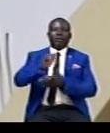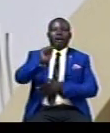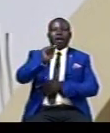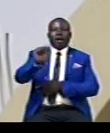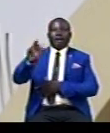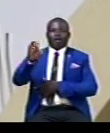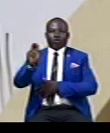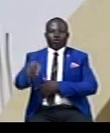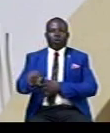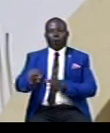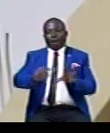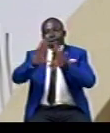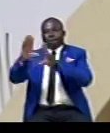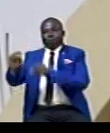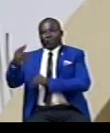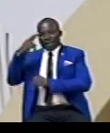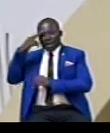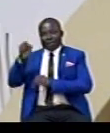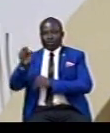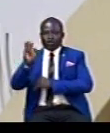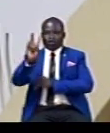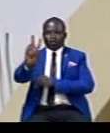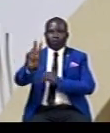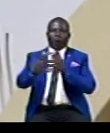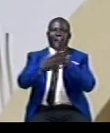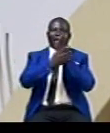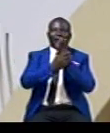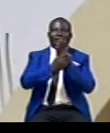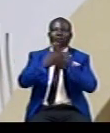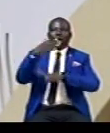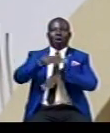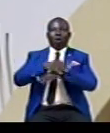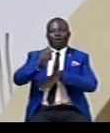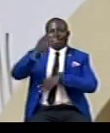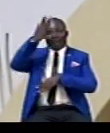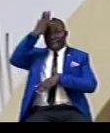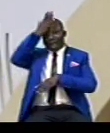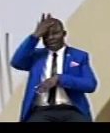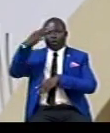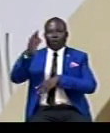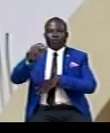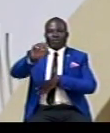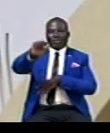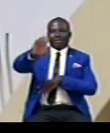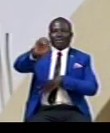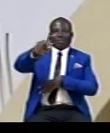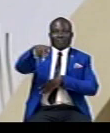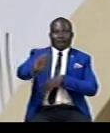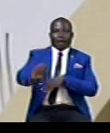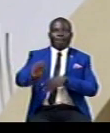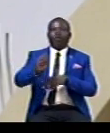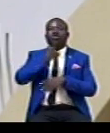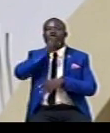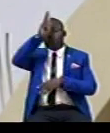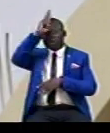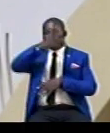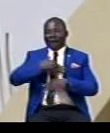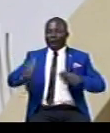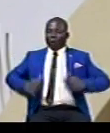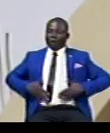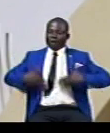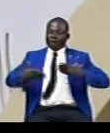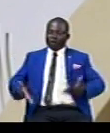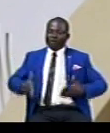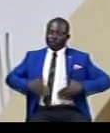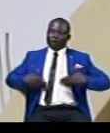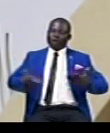his two hands on the head of the scapegoat, confessing all the sins of the children